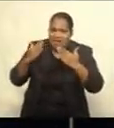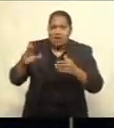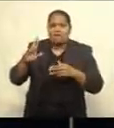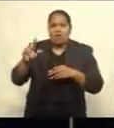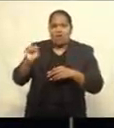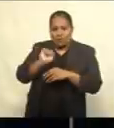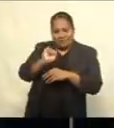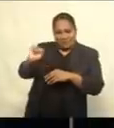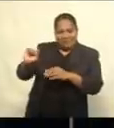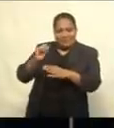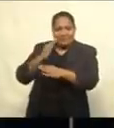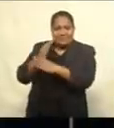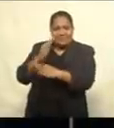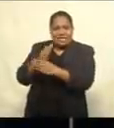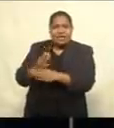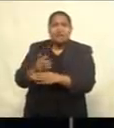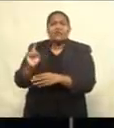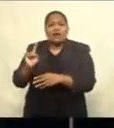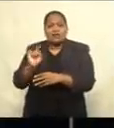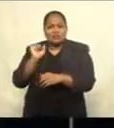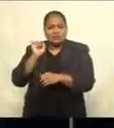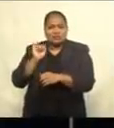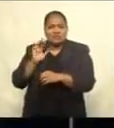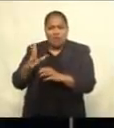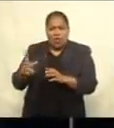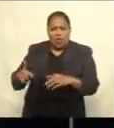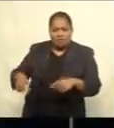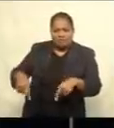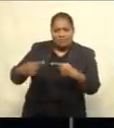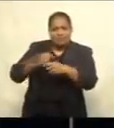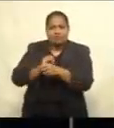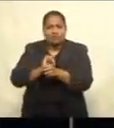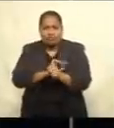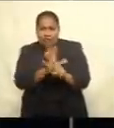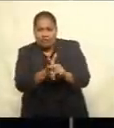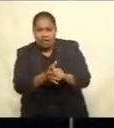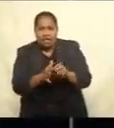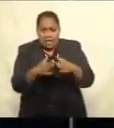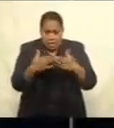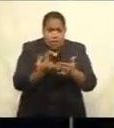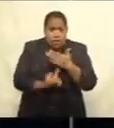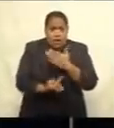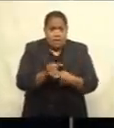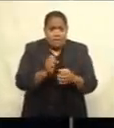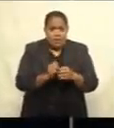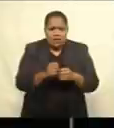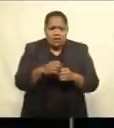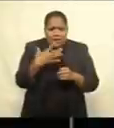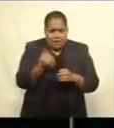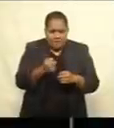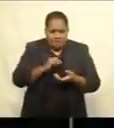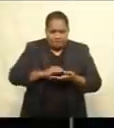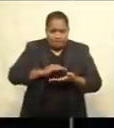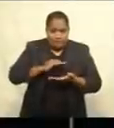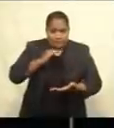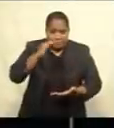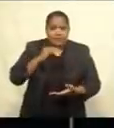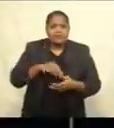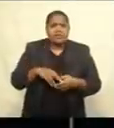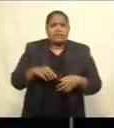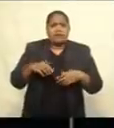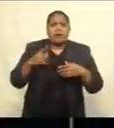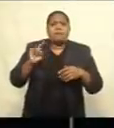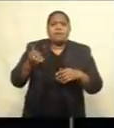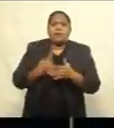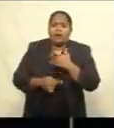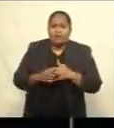fight against COVID-19. With cases rising almost daily, Bainimarama says he is saddened by those in towns and cities